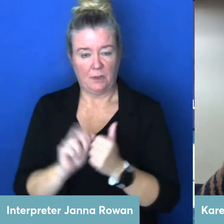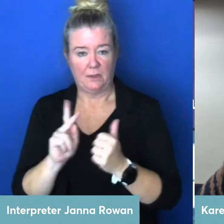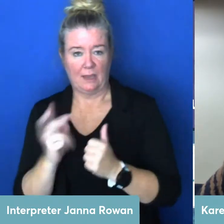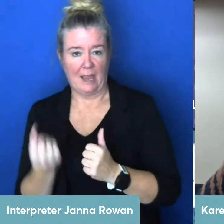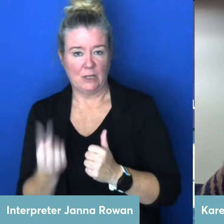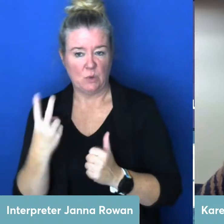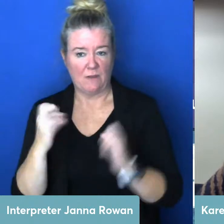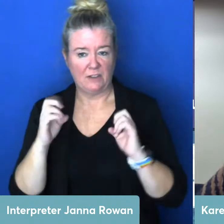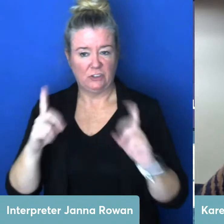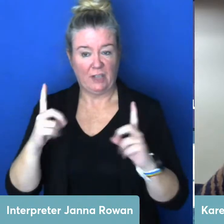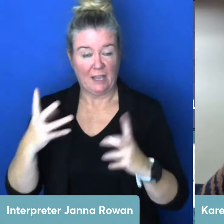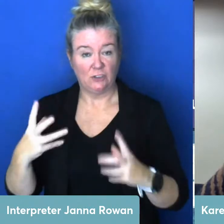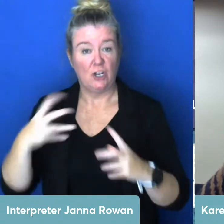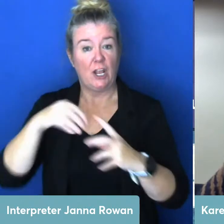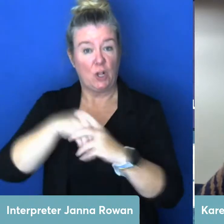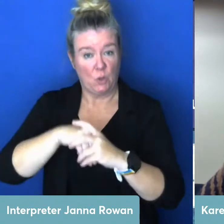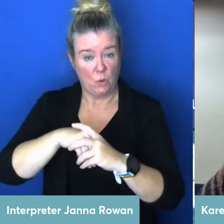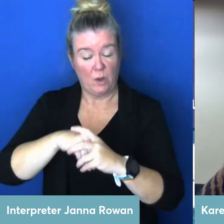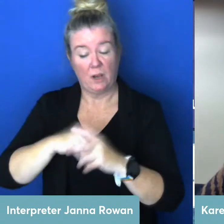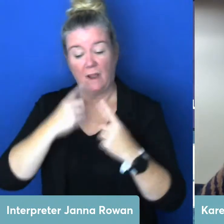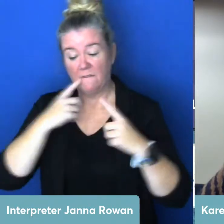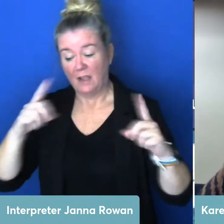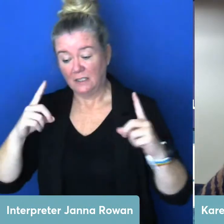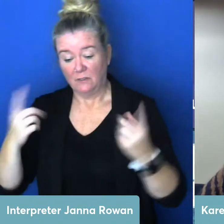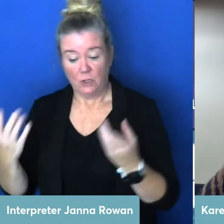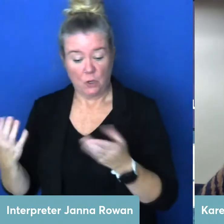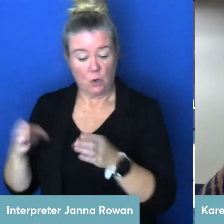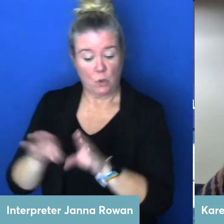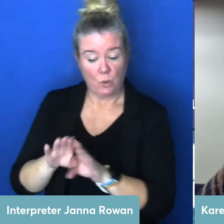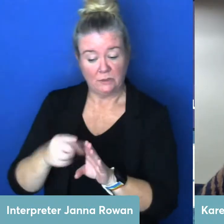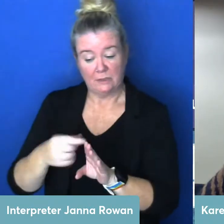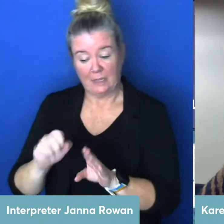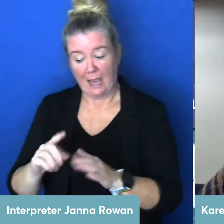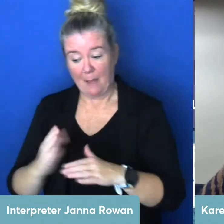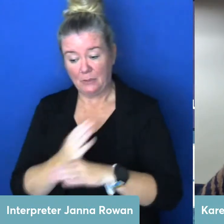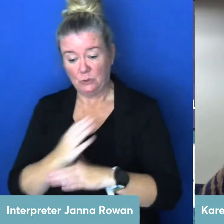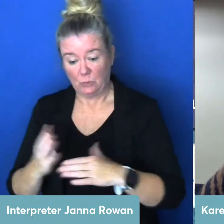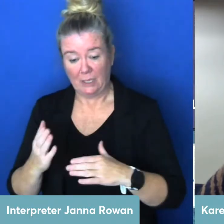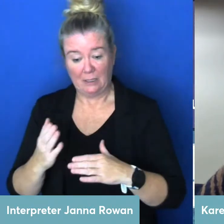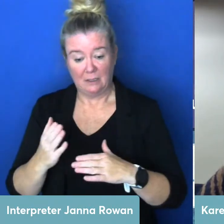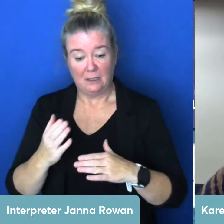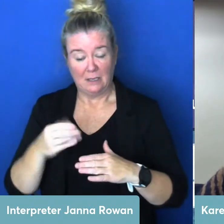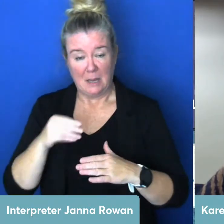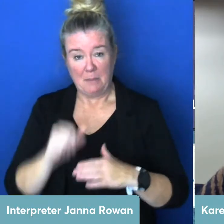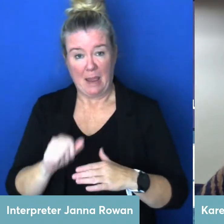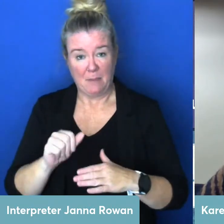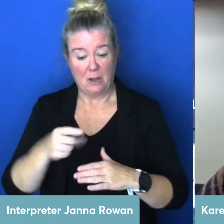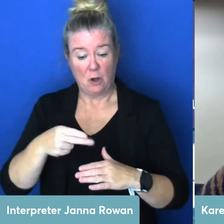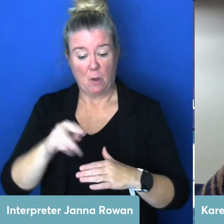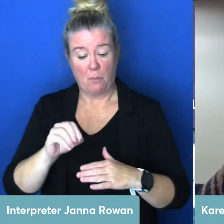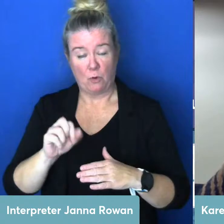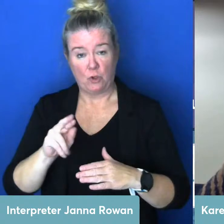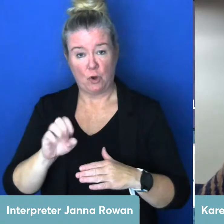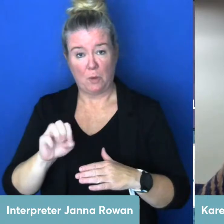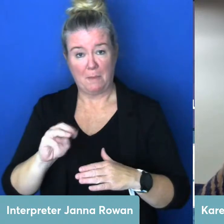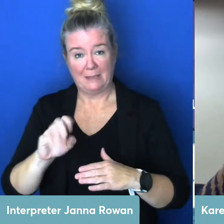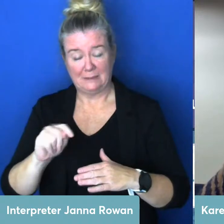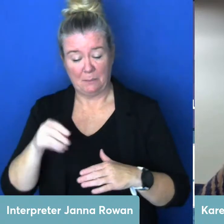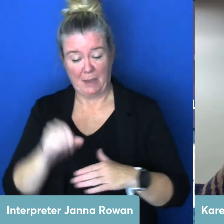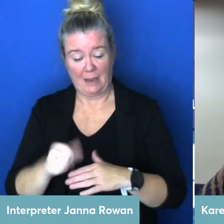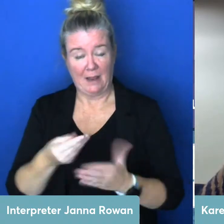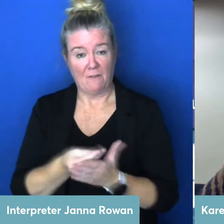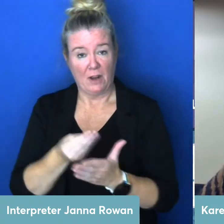education, including effectively closing the gap in the per pupil payment, and funding for schools to